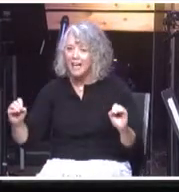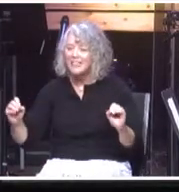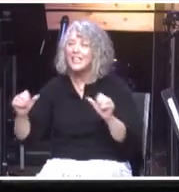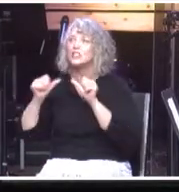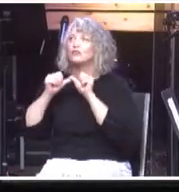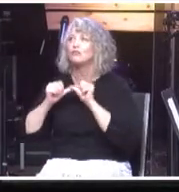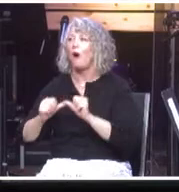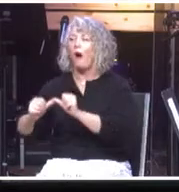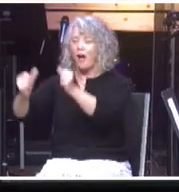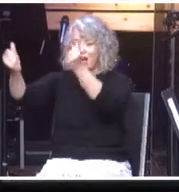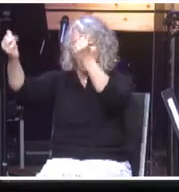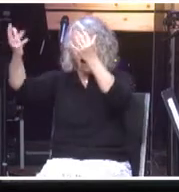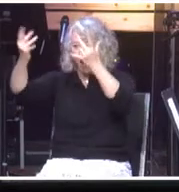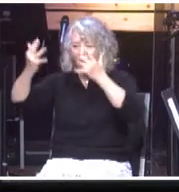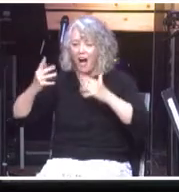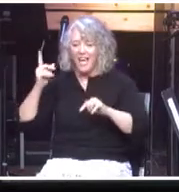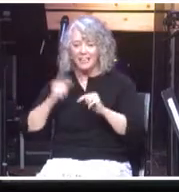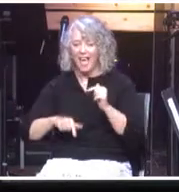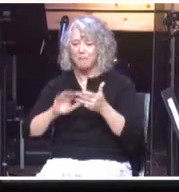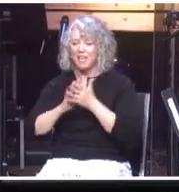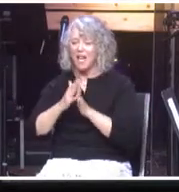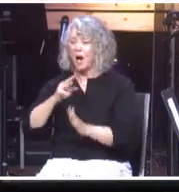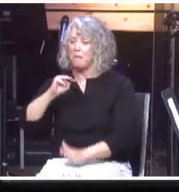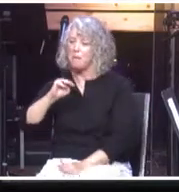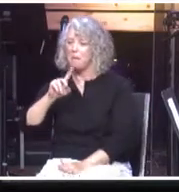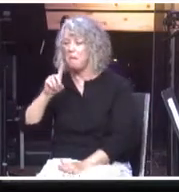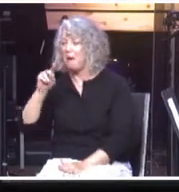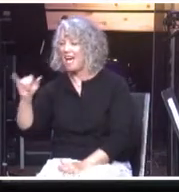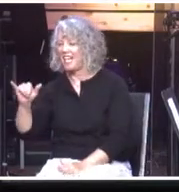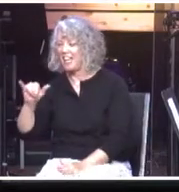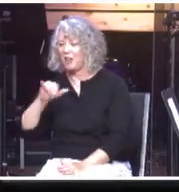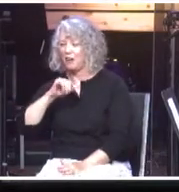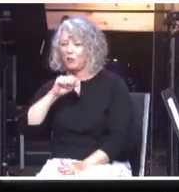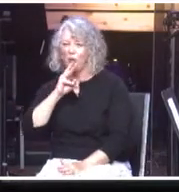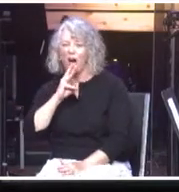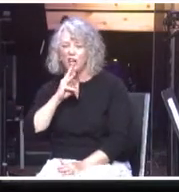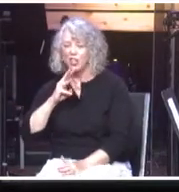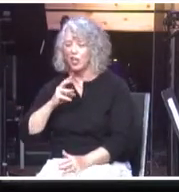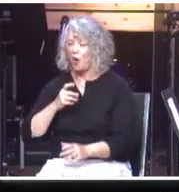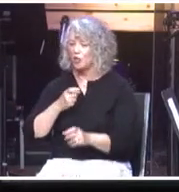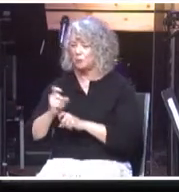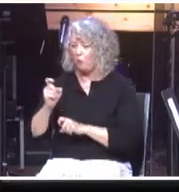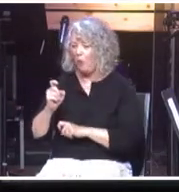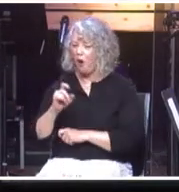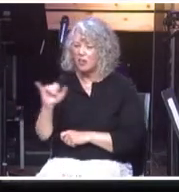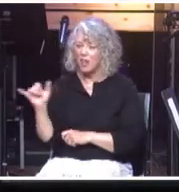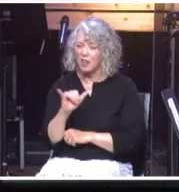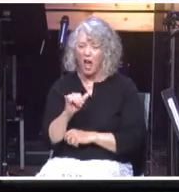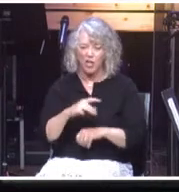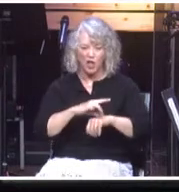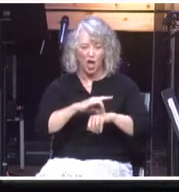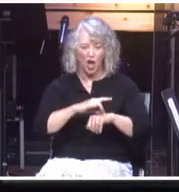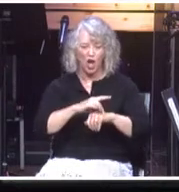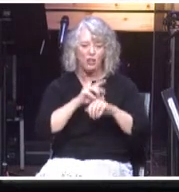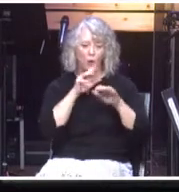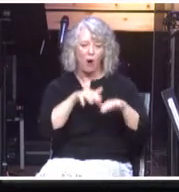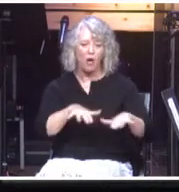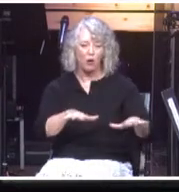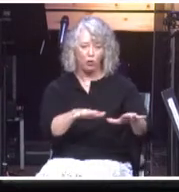It can't become muddy or corrupted like the stagnant pools of earthly joy.